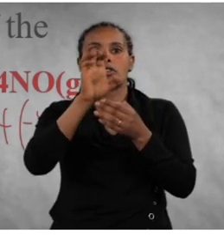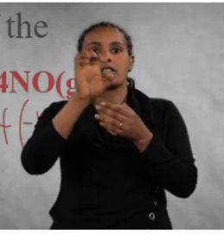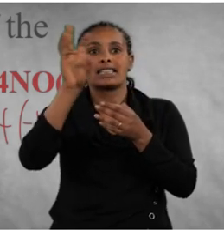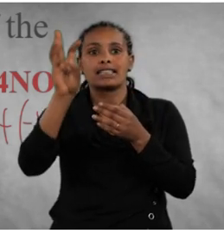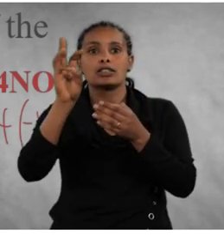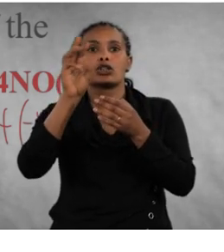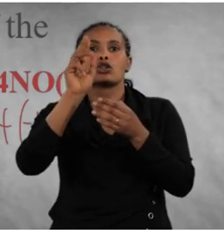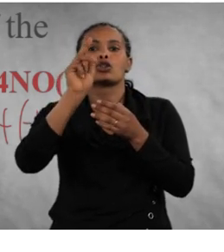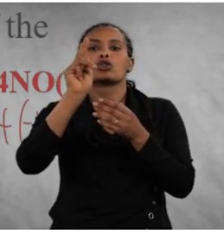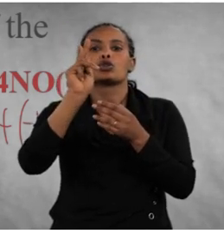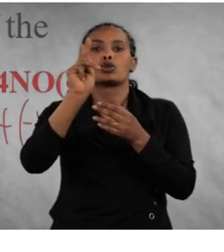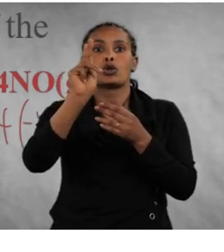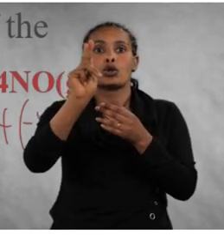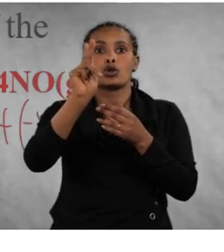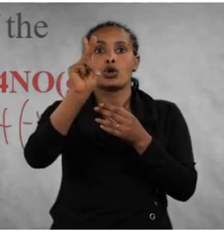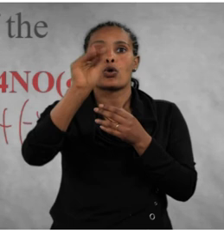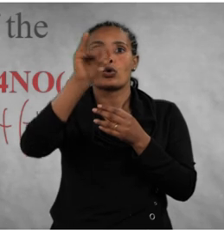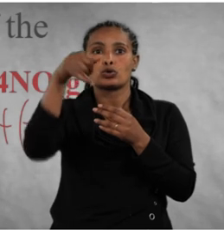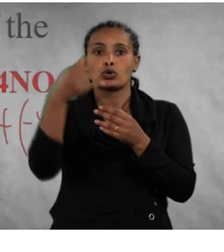-46.2 kilojoule gives